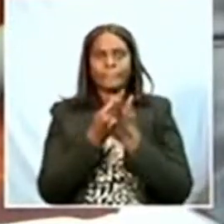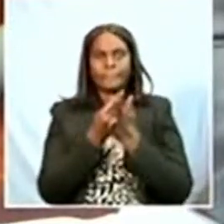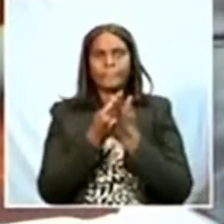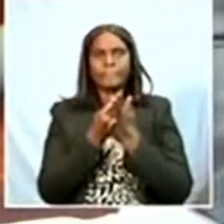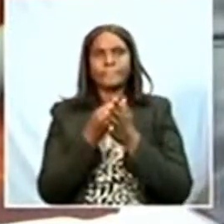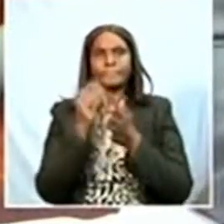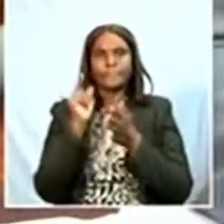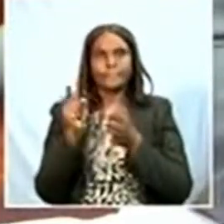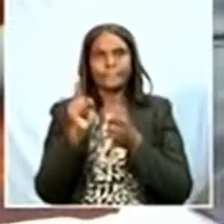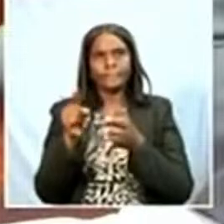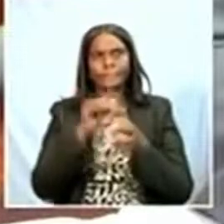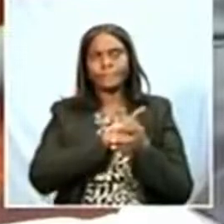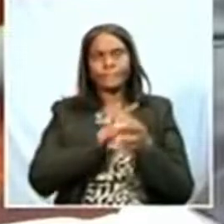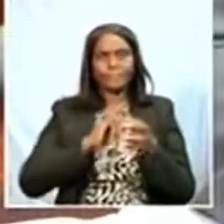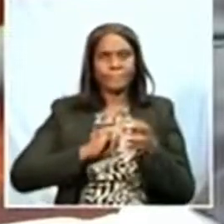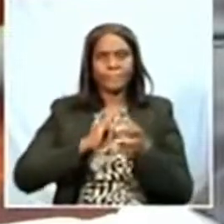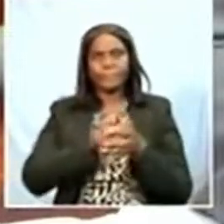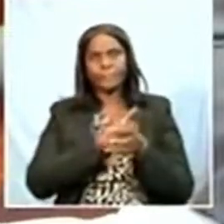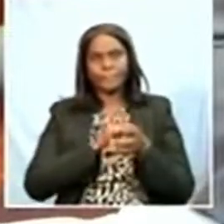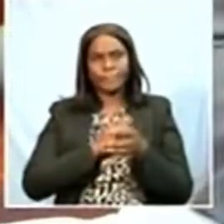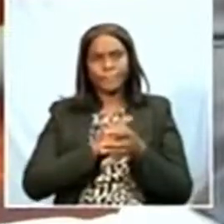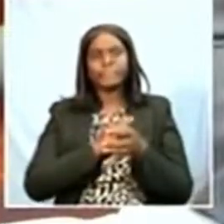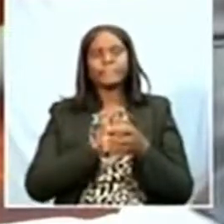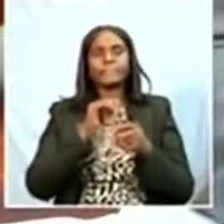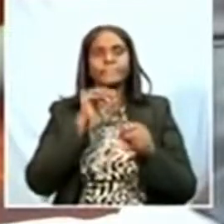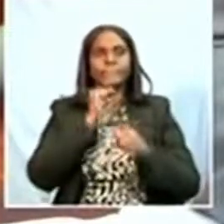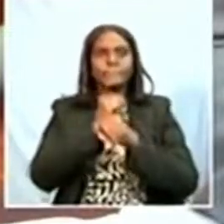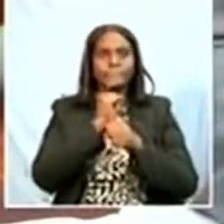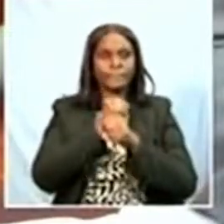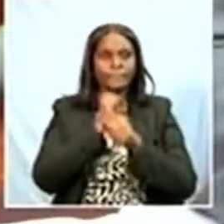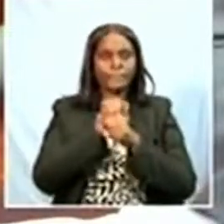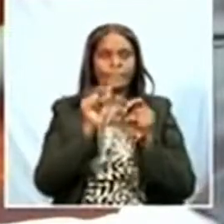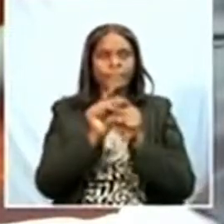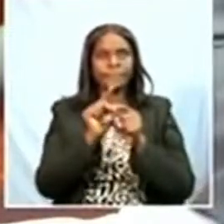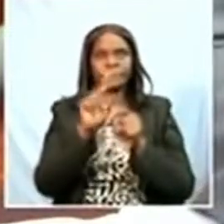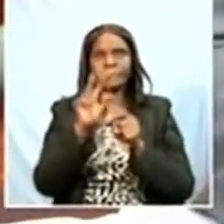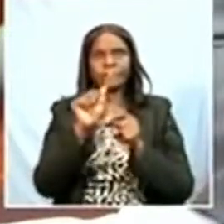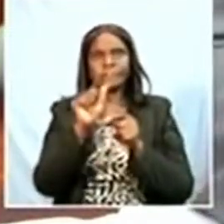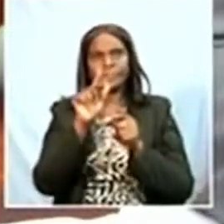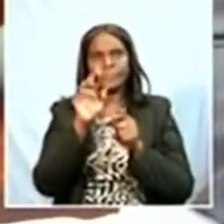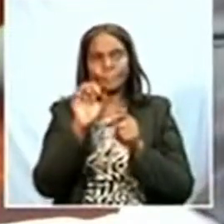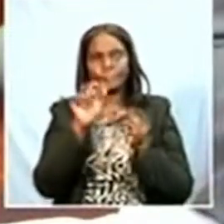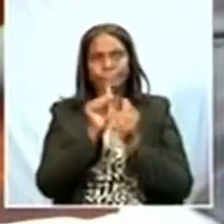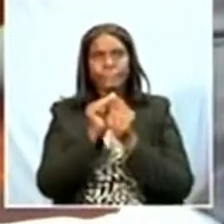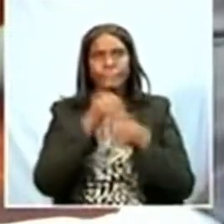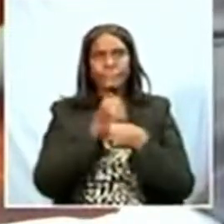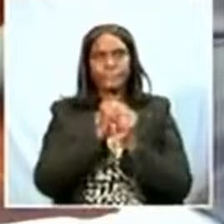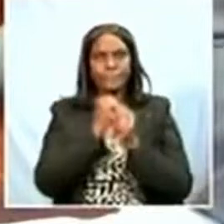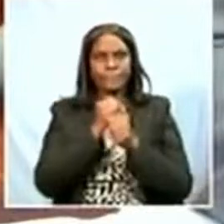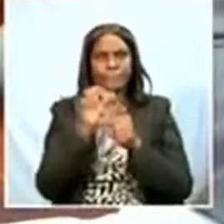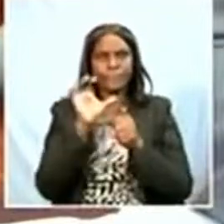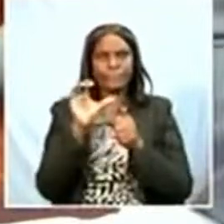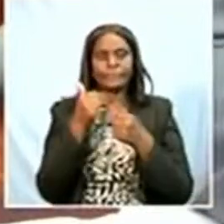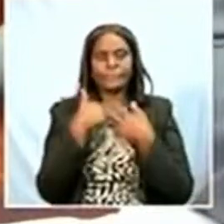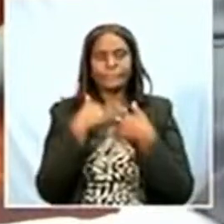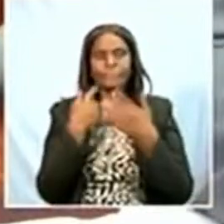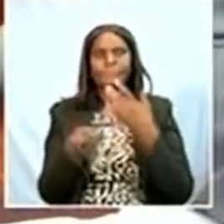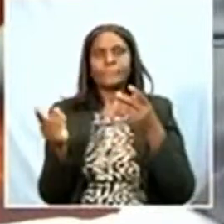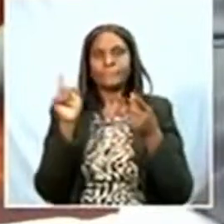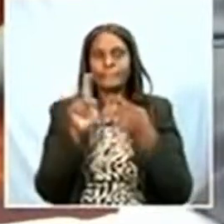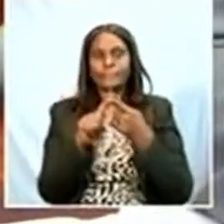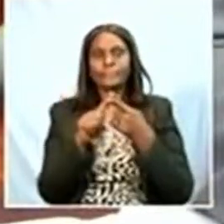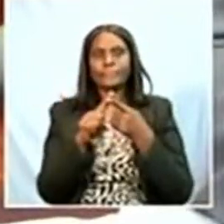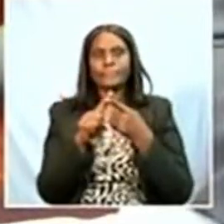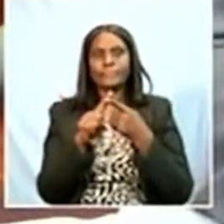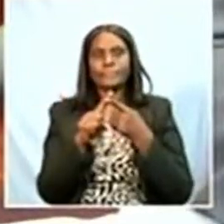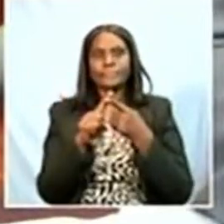of industrialization initiatives, regional value chains, and manufacturing sectors. So we have them up to